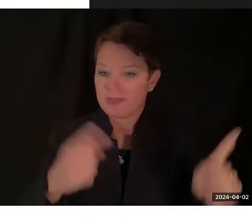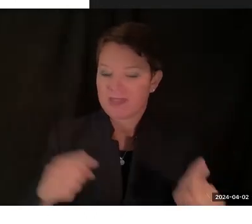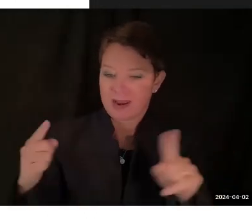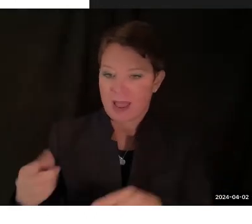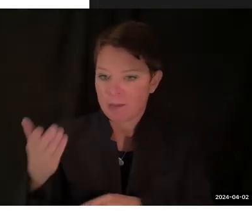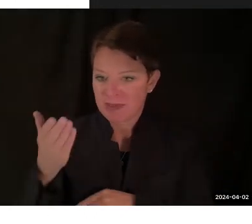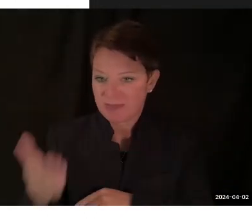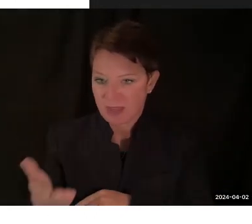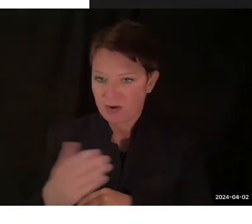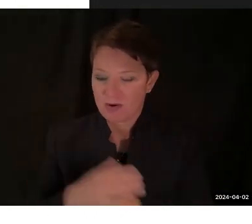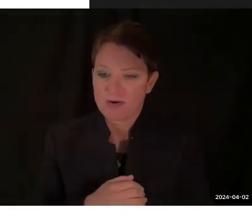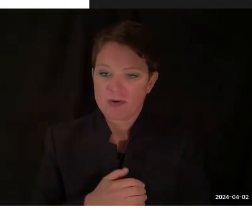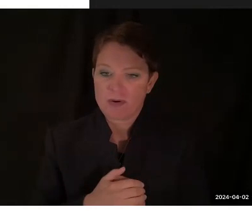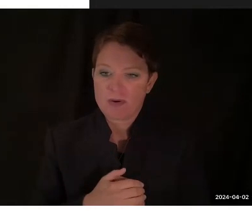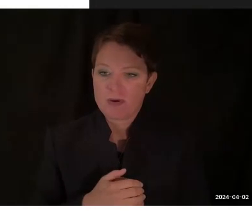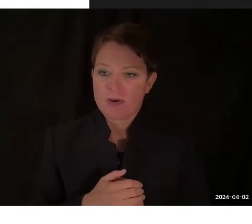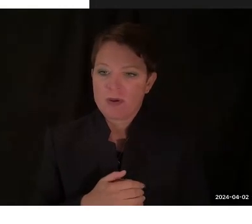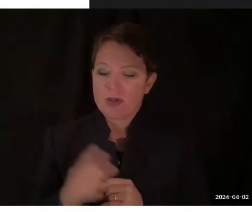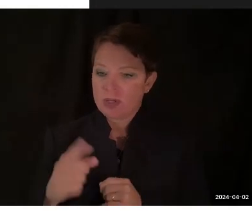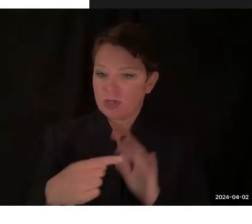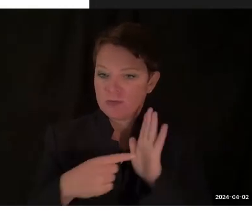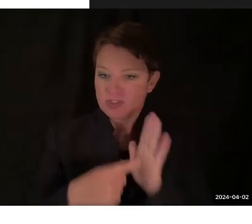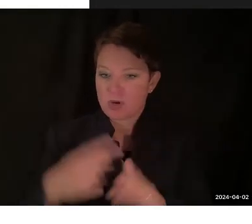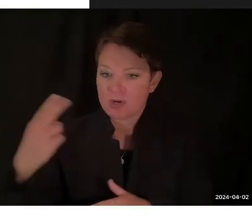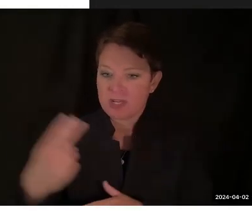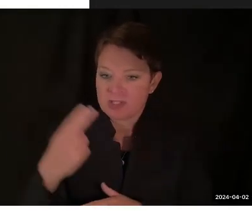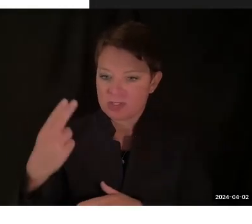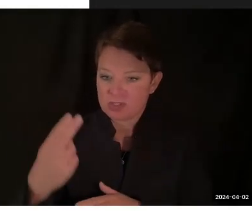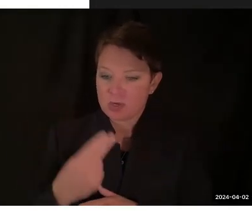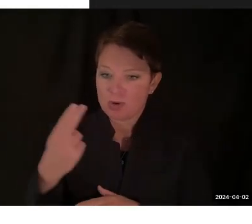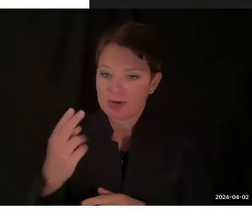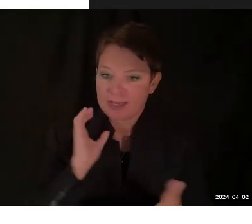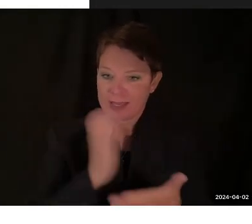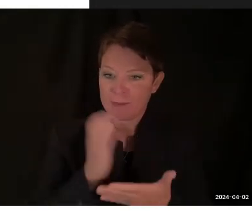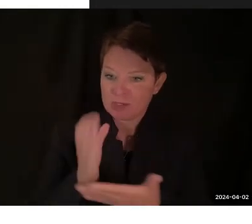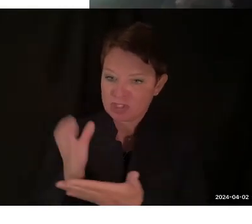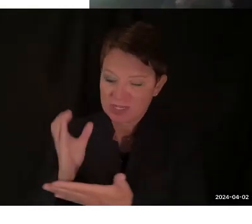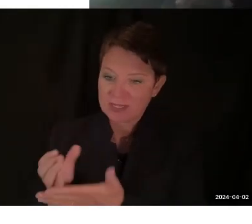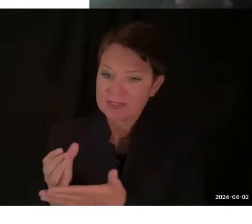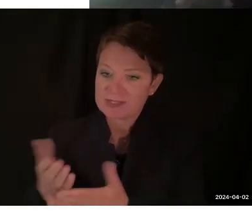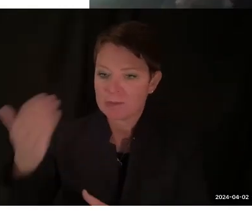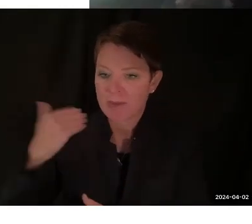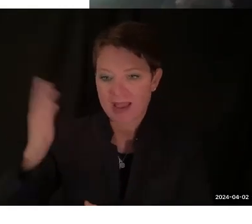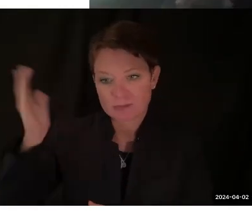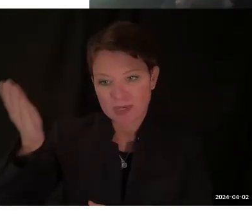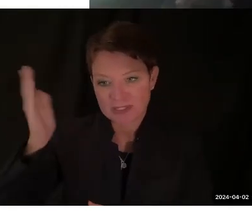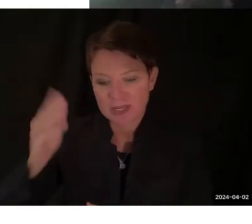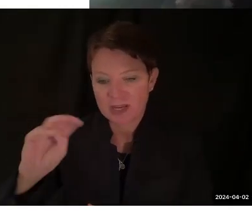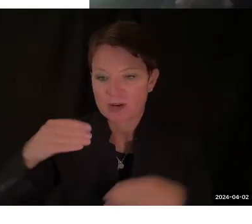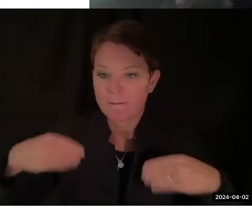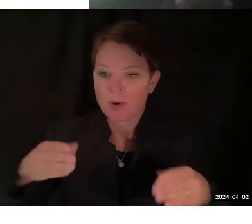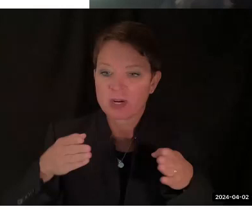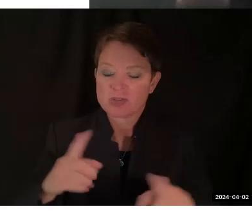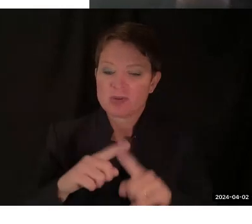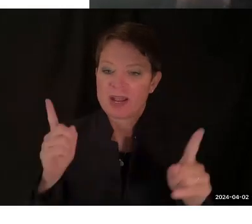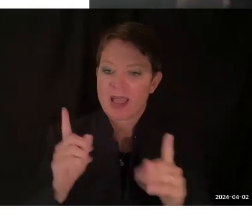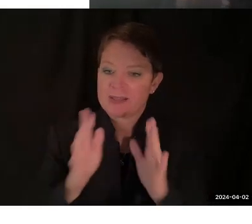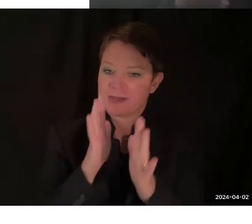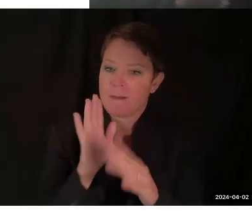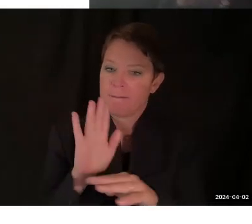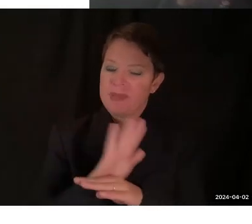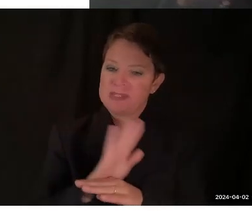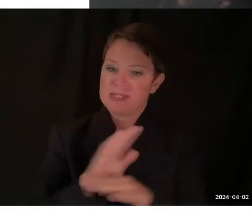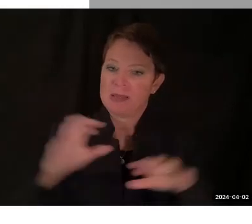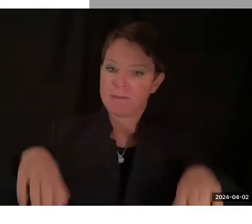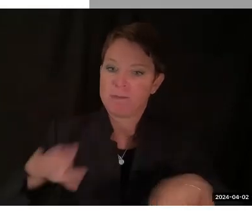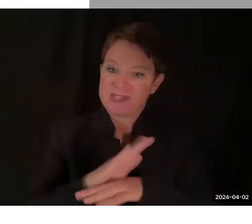there. You've shown the historic images in past presentations of Market Street as a bustling commercial